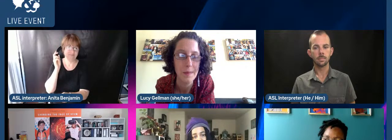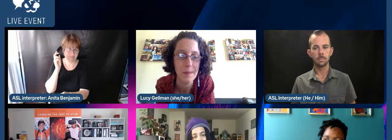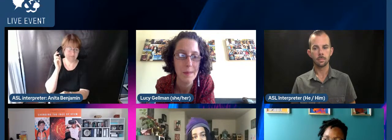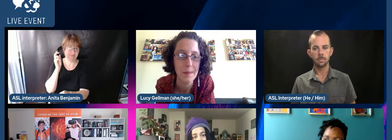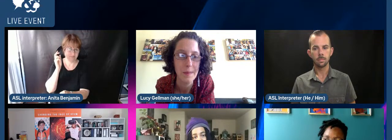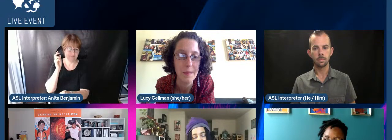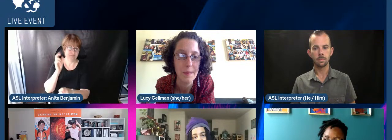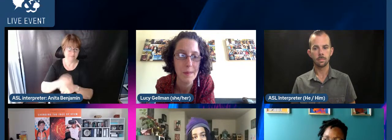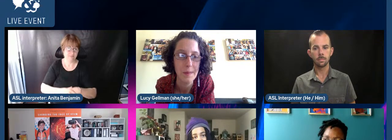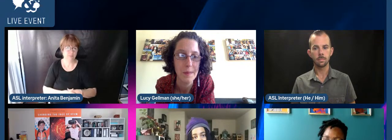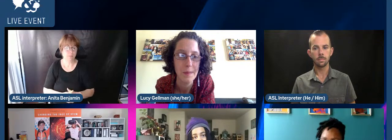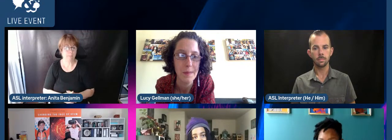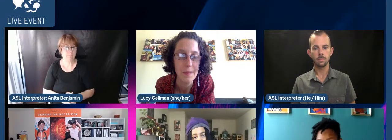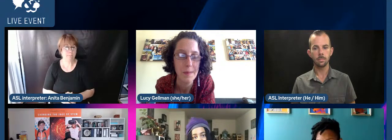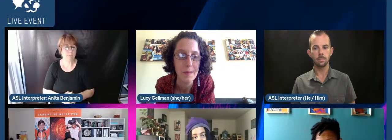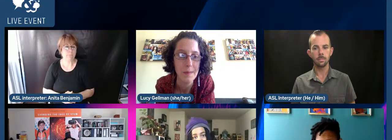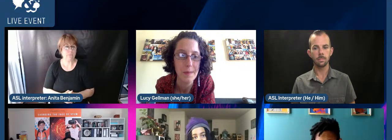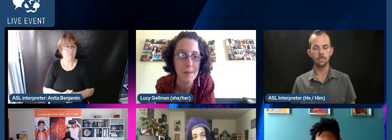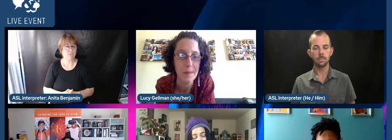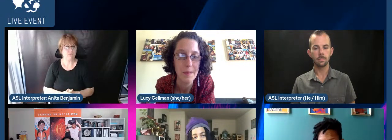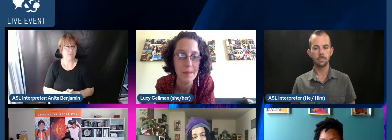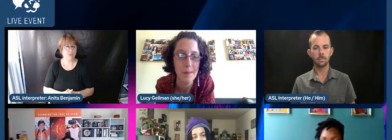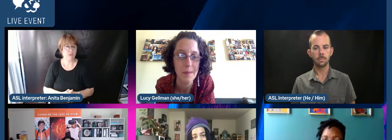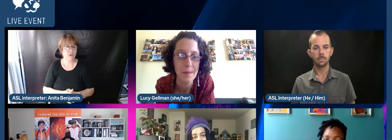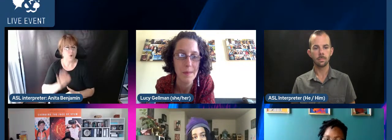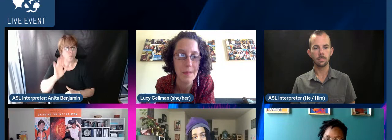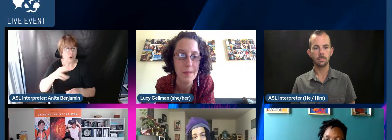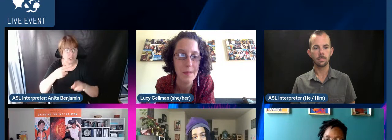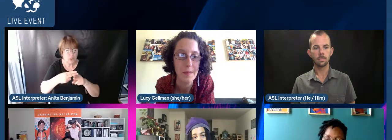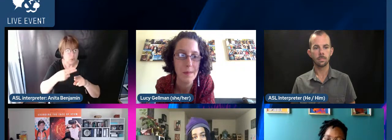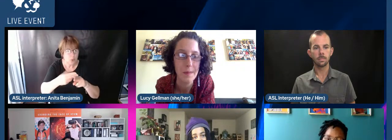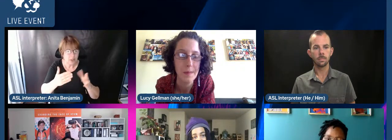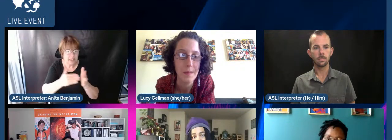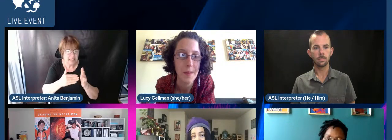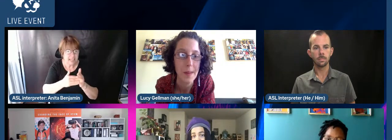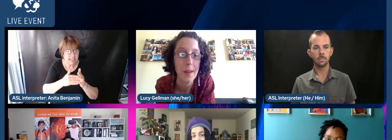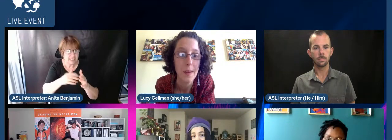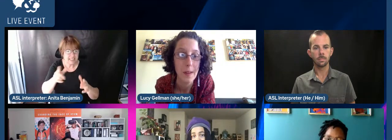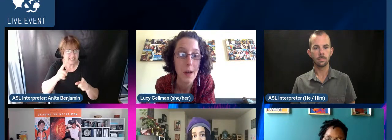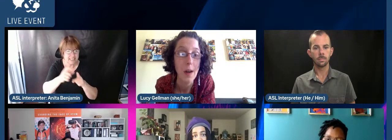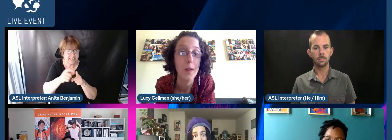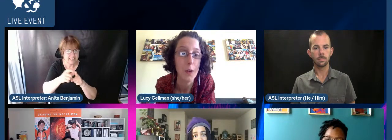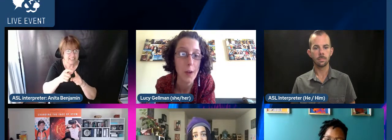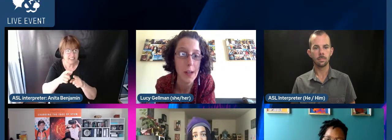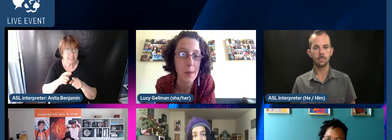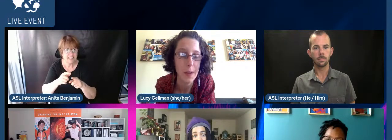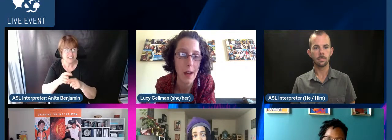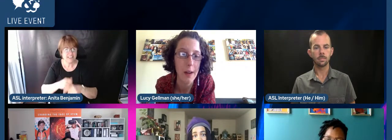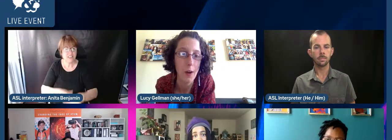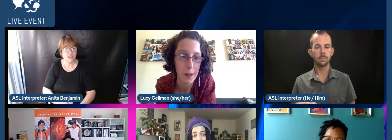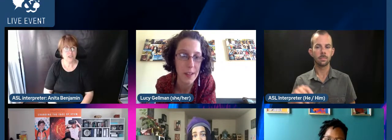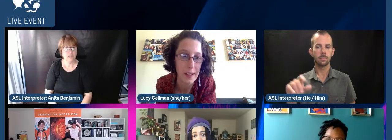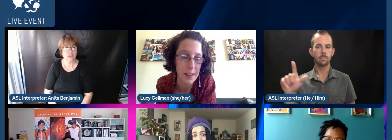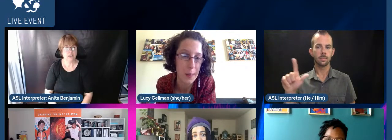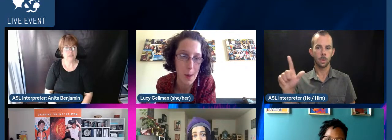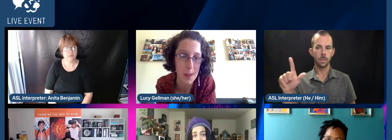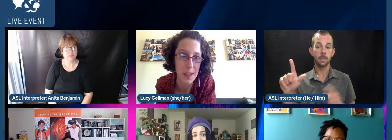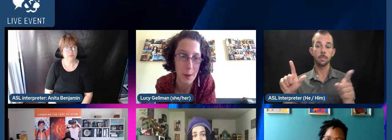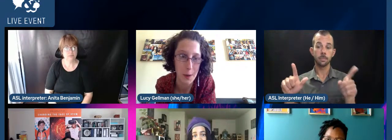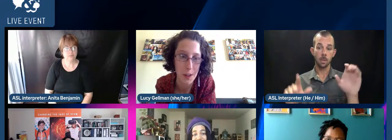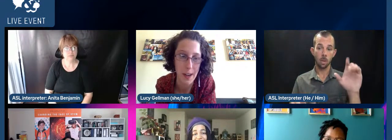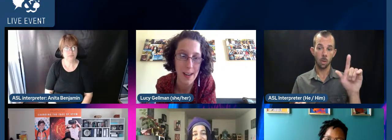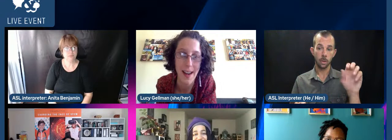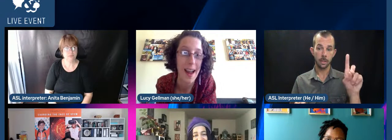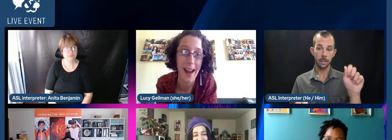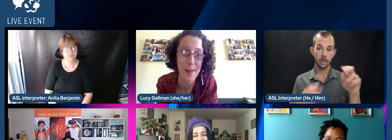coming from the place of the, what did you call it again? Can you say it? Claudia calls it